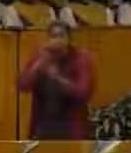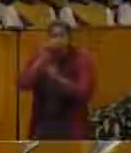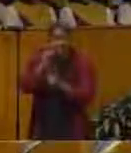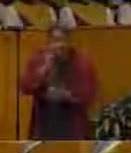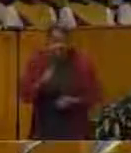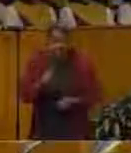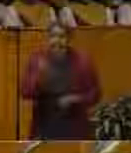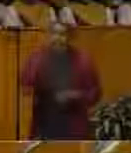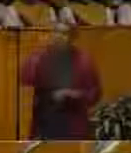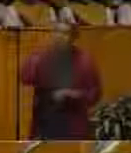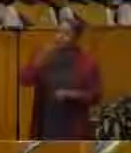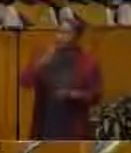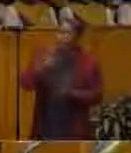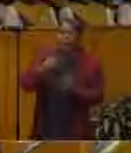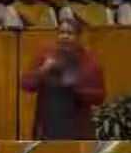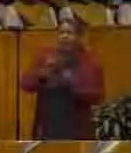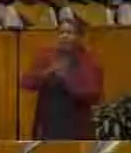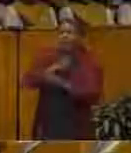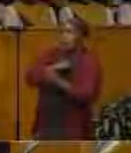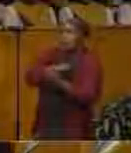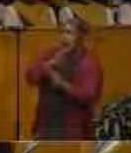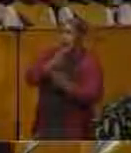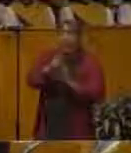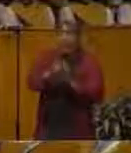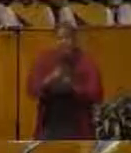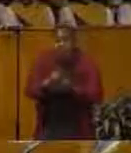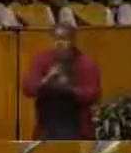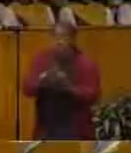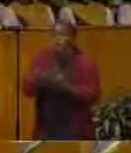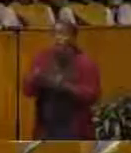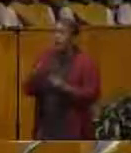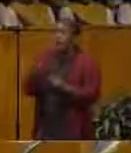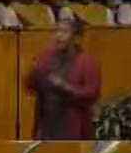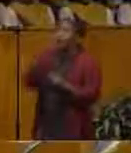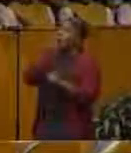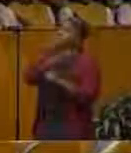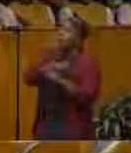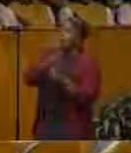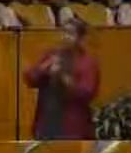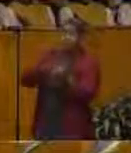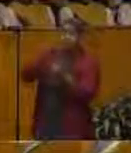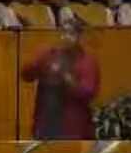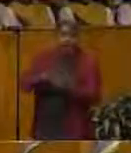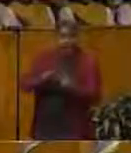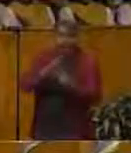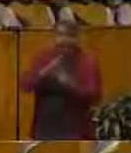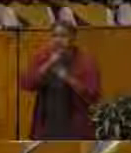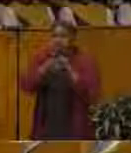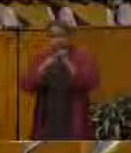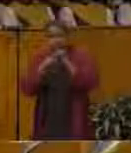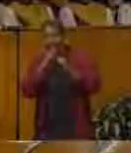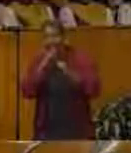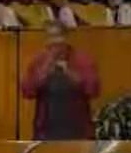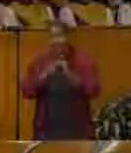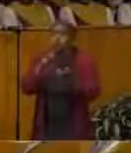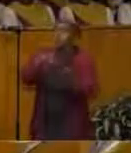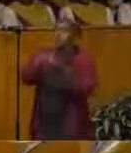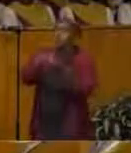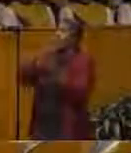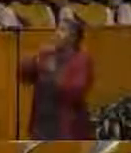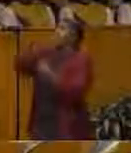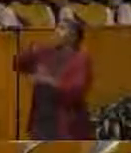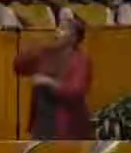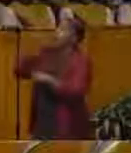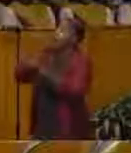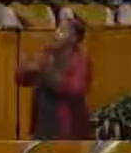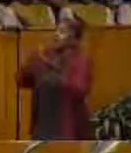If you say you love the Lord and you do not give, if you say the Lord is ahead of your life and you do not give, if you shout every Sunday and thank God